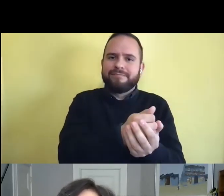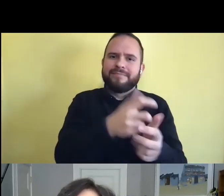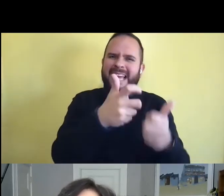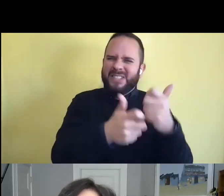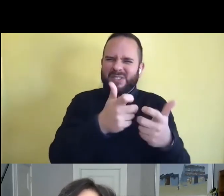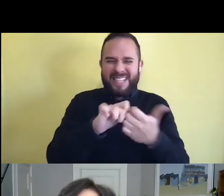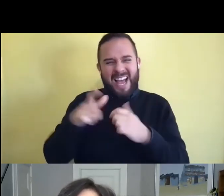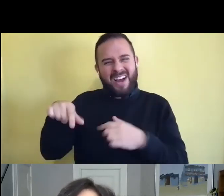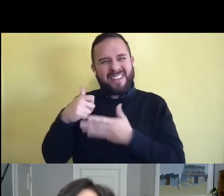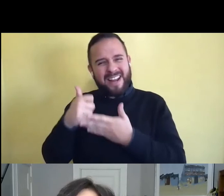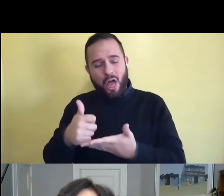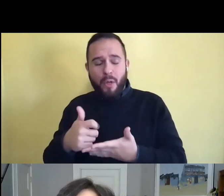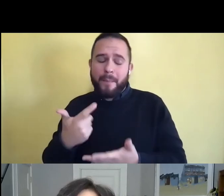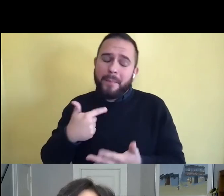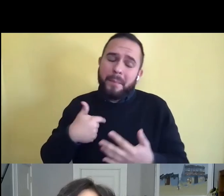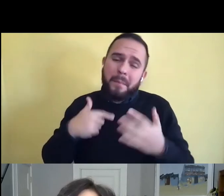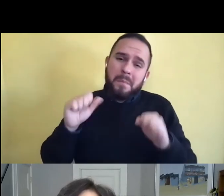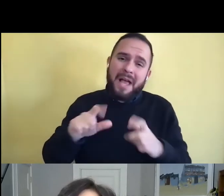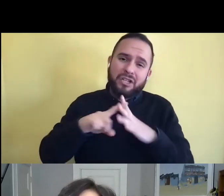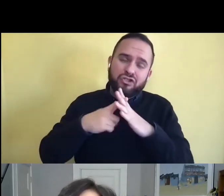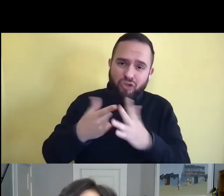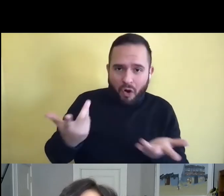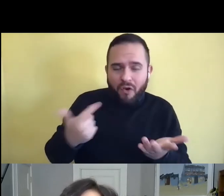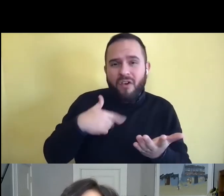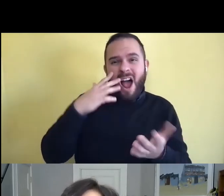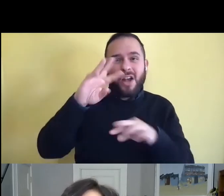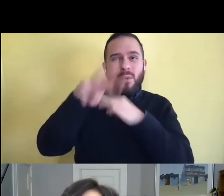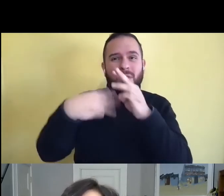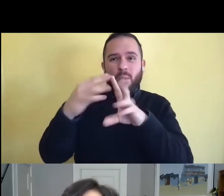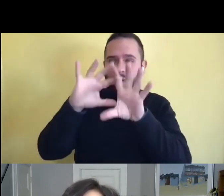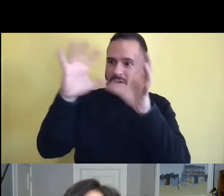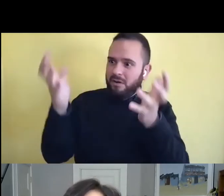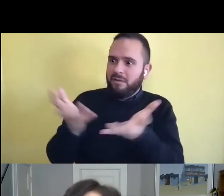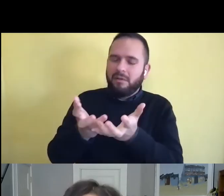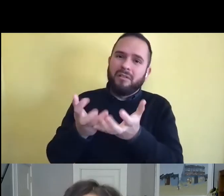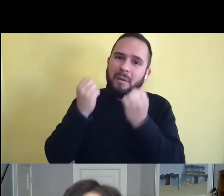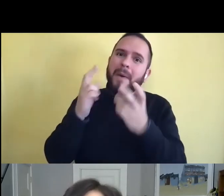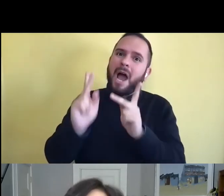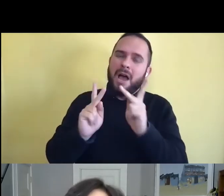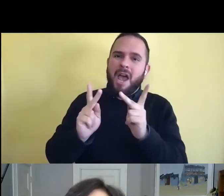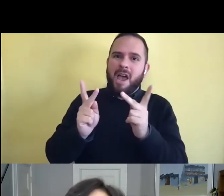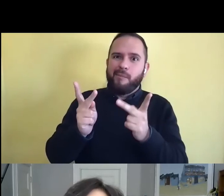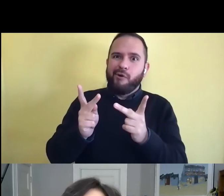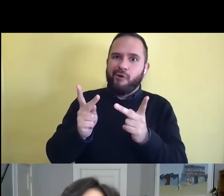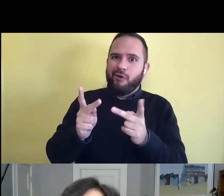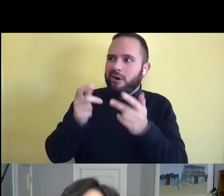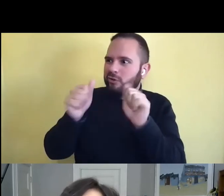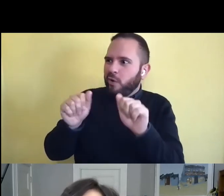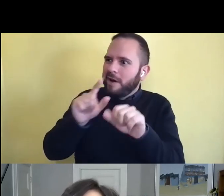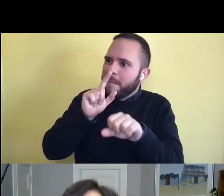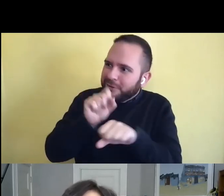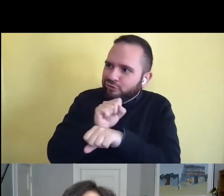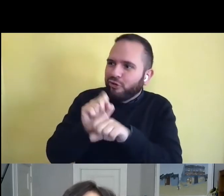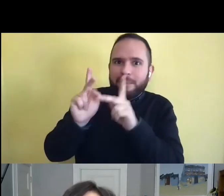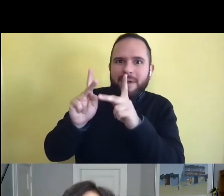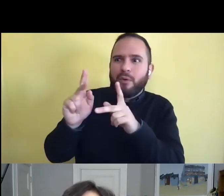know that there's a lot of different efforts happening all over the world where people are trying to make sure we're included in these data sets. But I